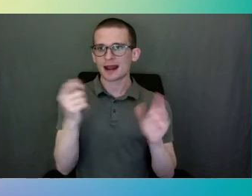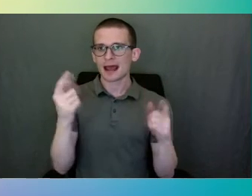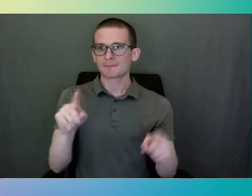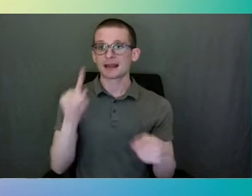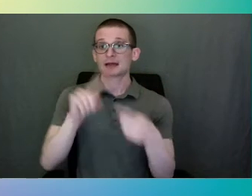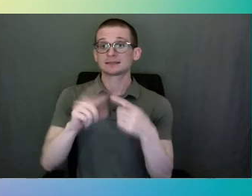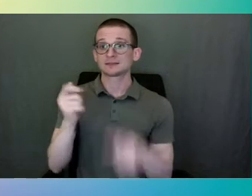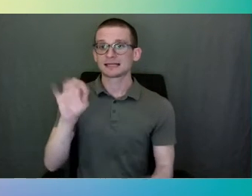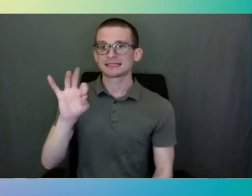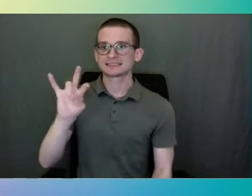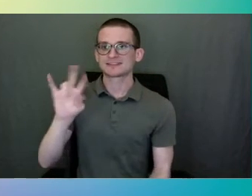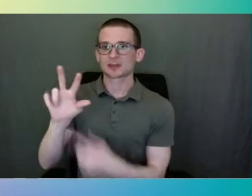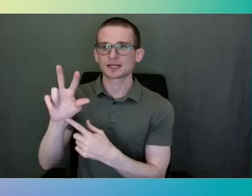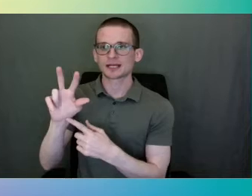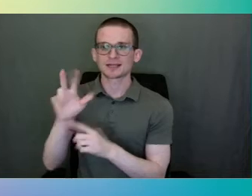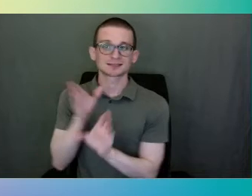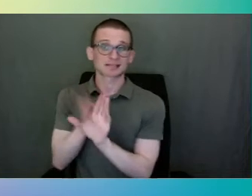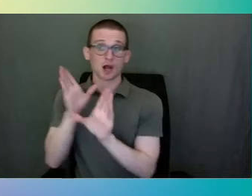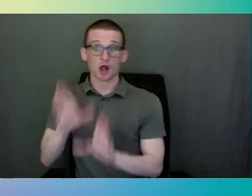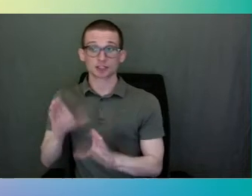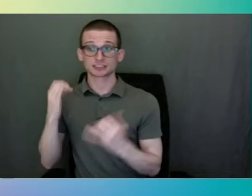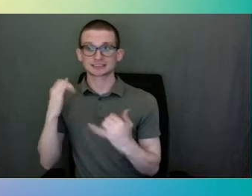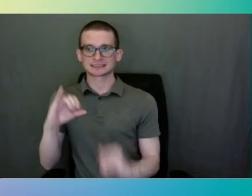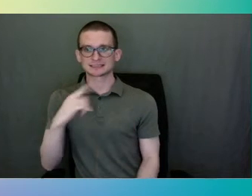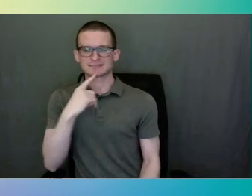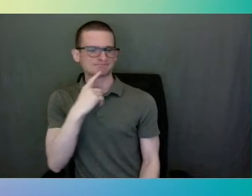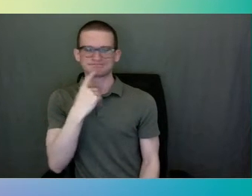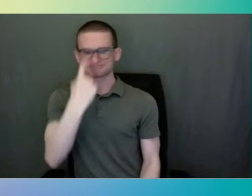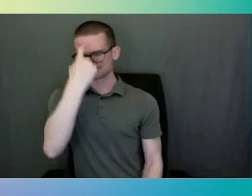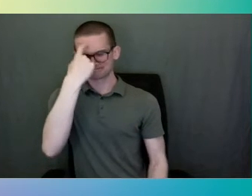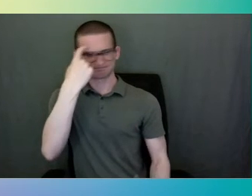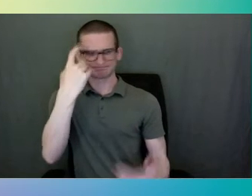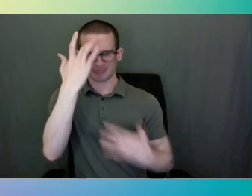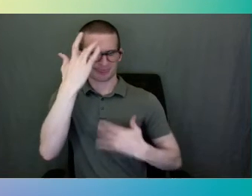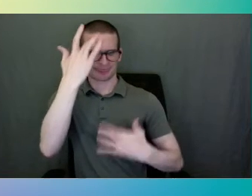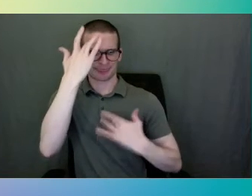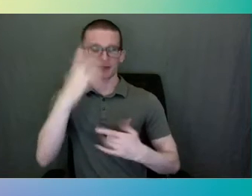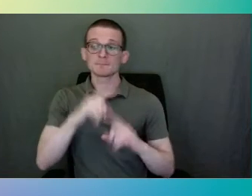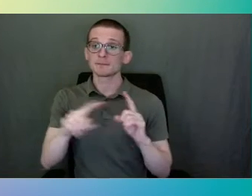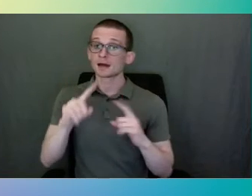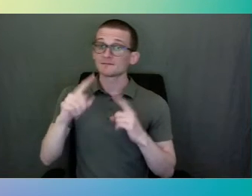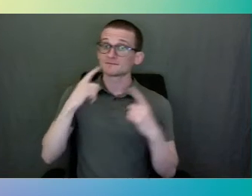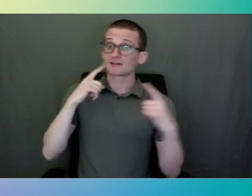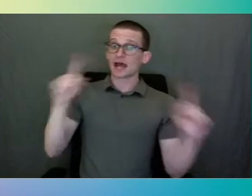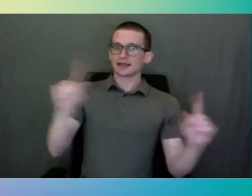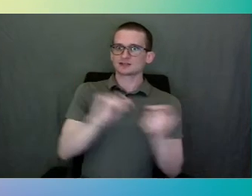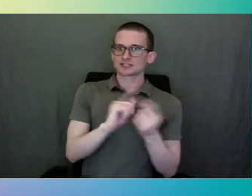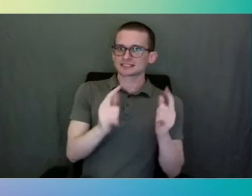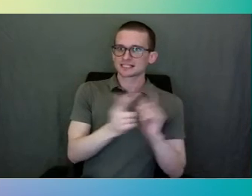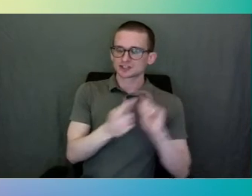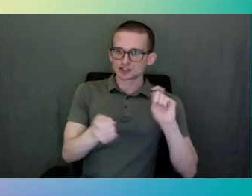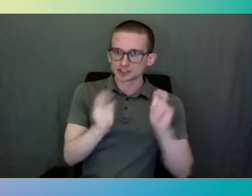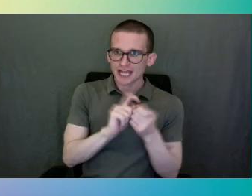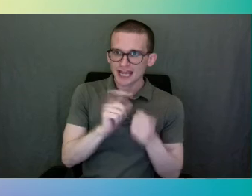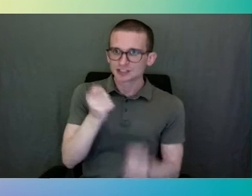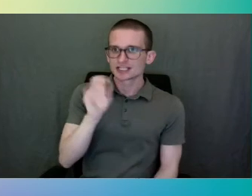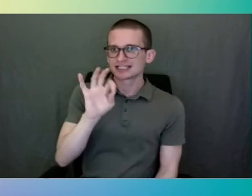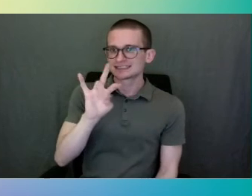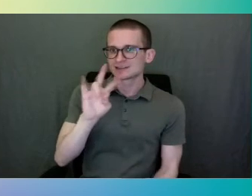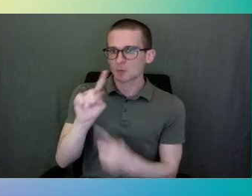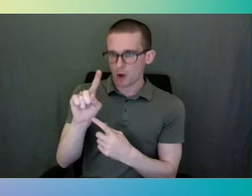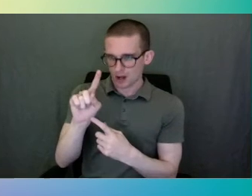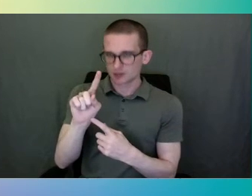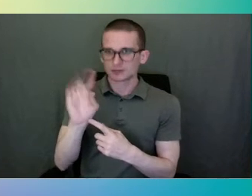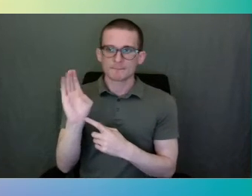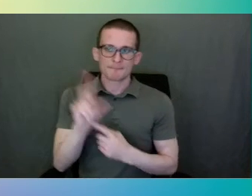happening. But when they changed this translation, finally in 1971 to sexual perverts, a